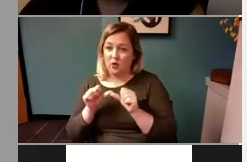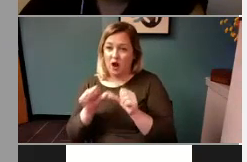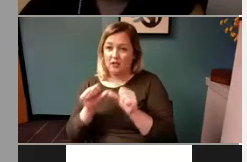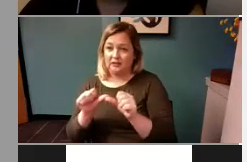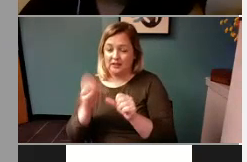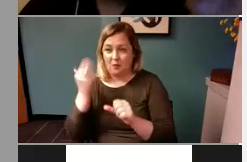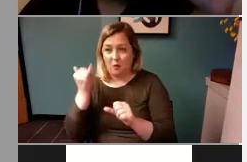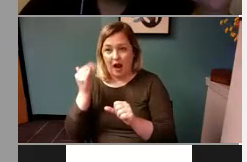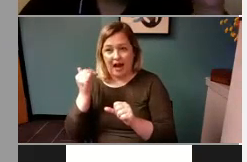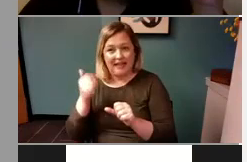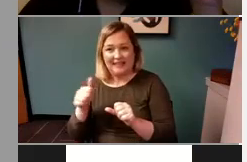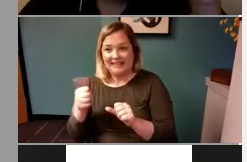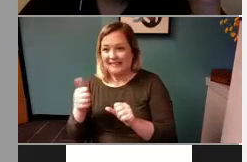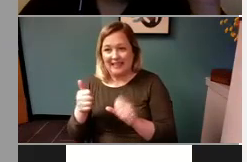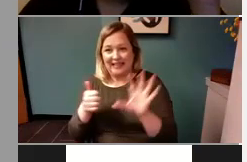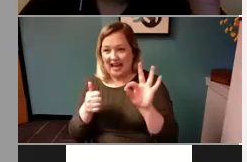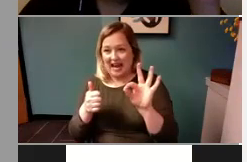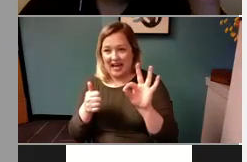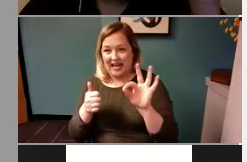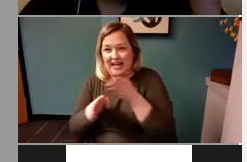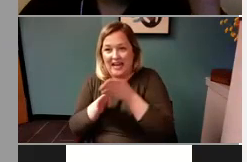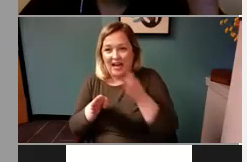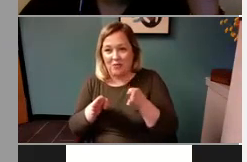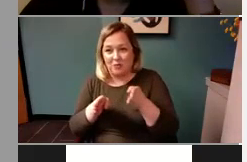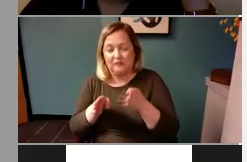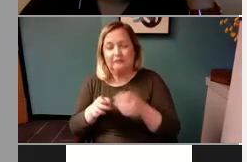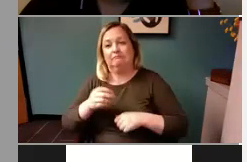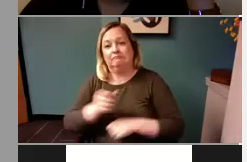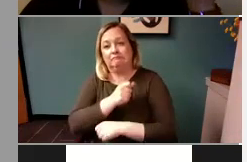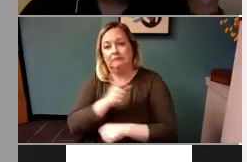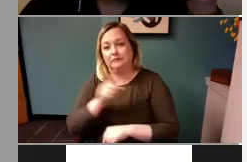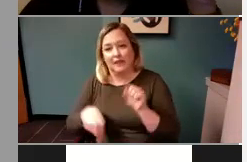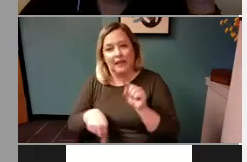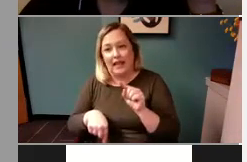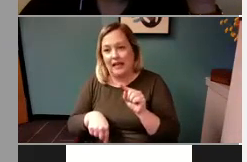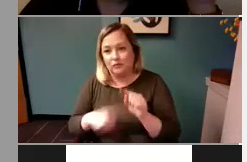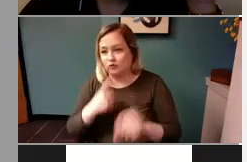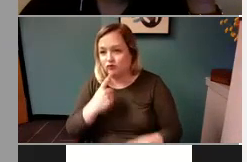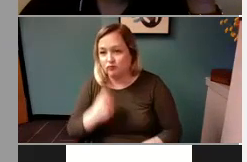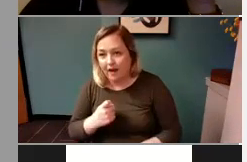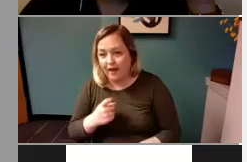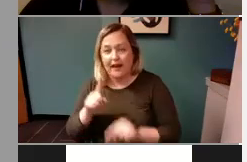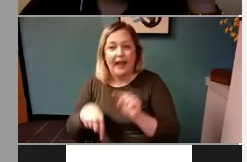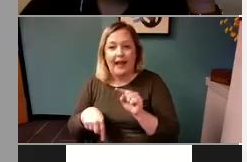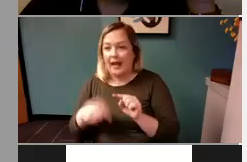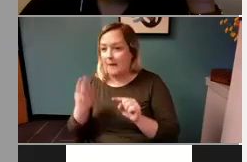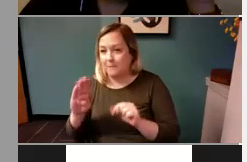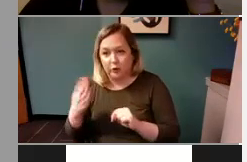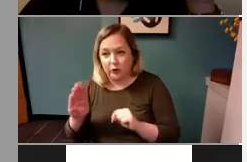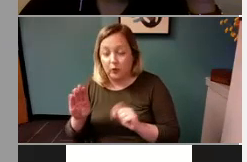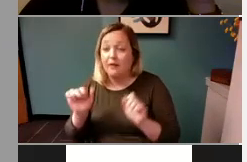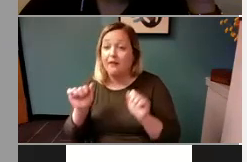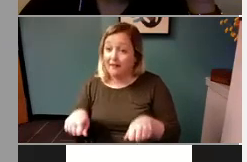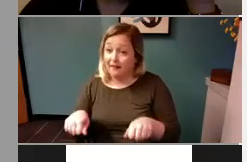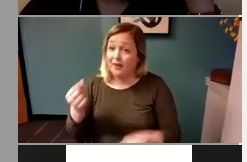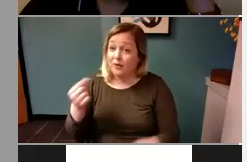neighbors. Okay, fine. So we are not going to color it with red, we are not going to color it with blue, but we can color it with green.